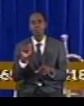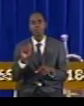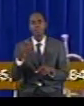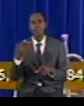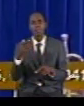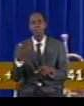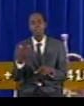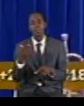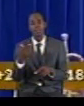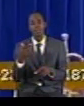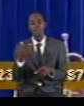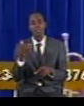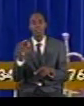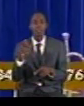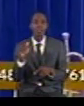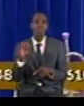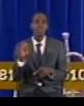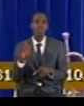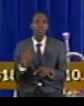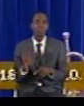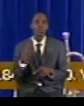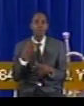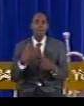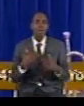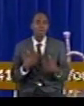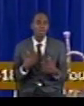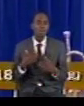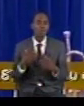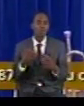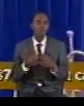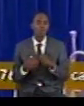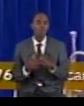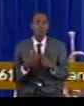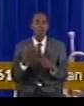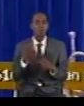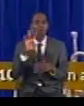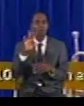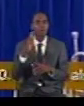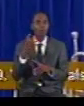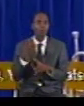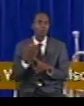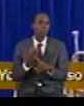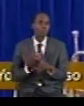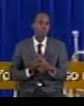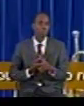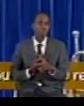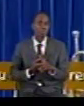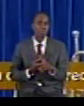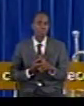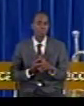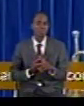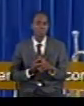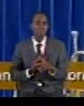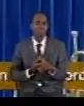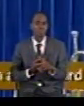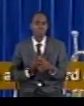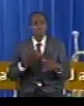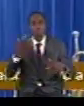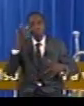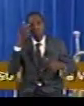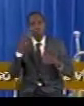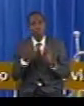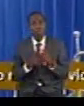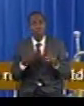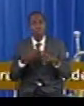who has been battling with a 5 months history of urinary incontinence. But today,